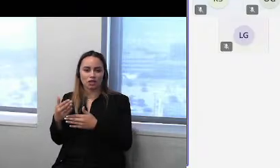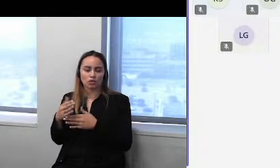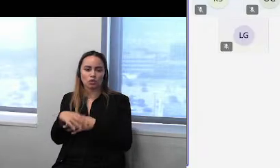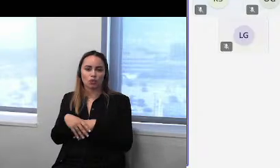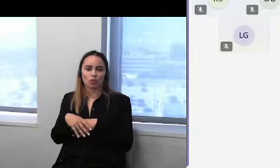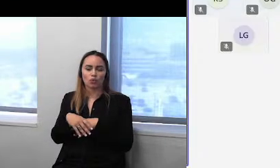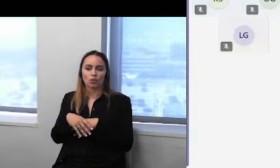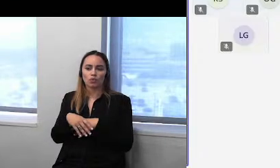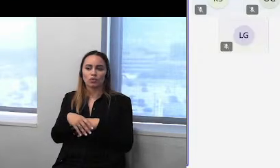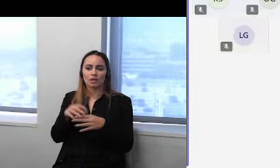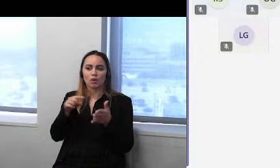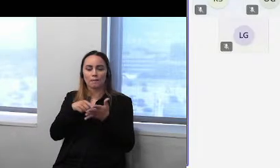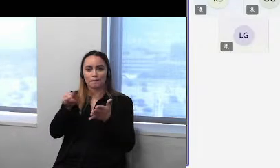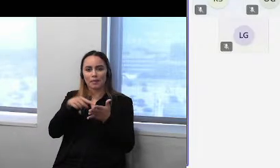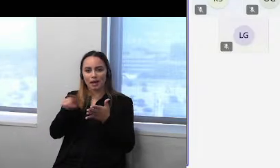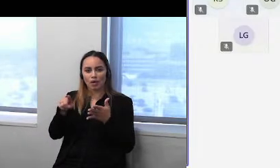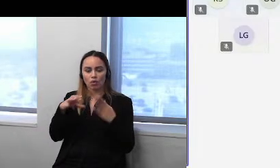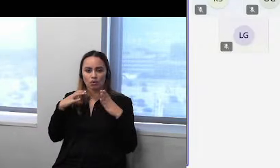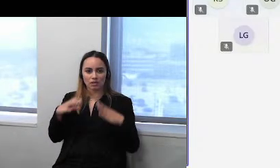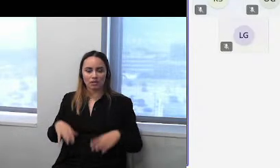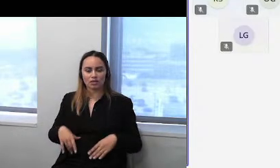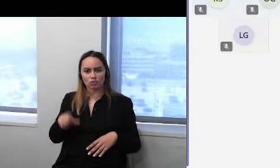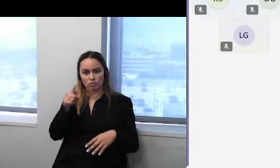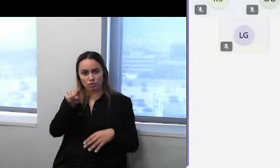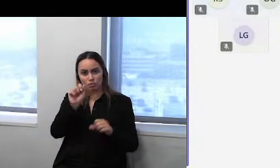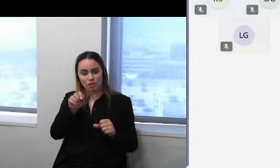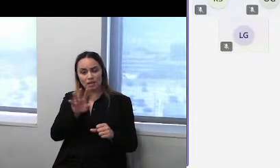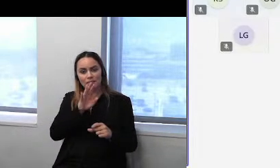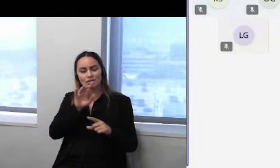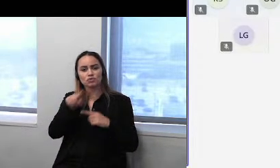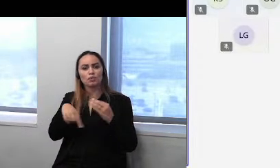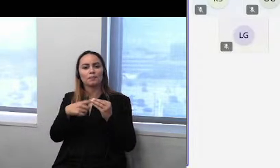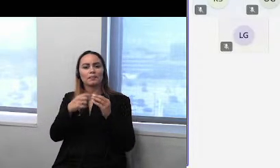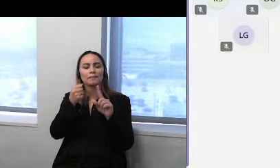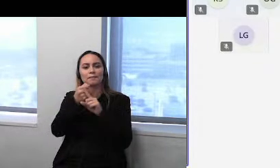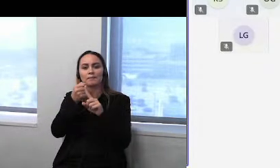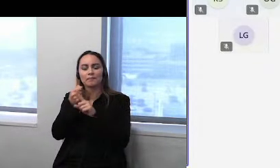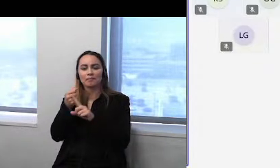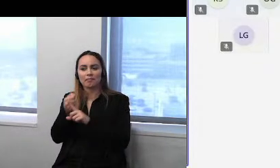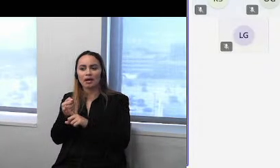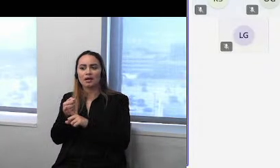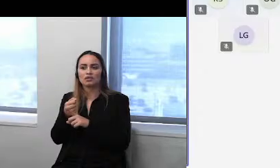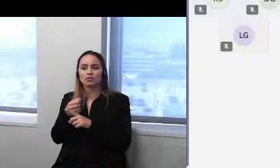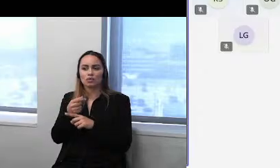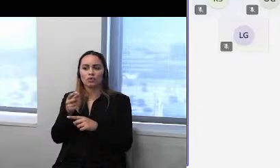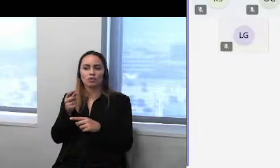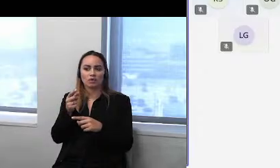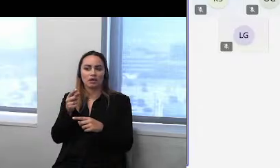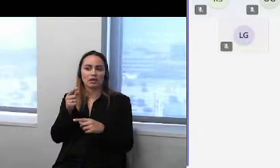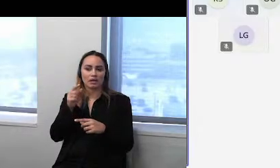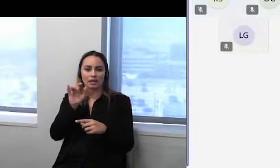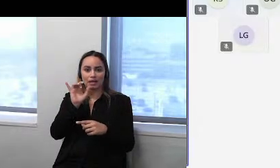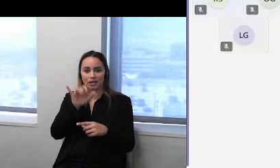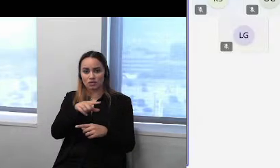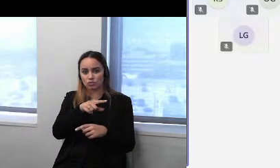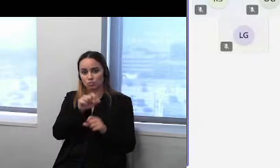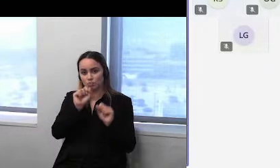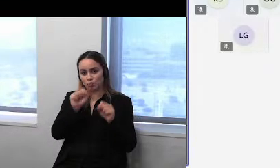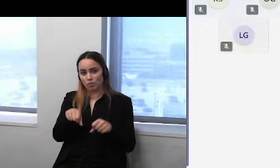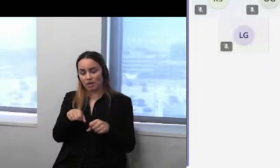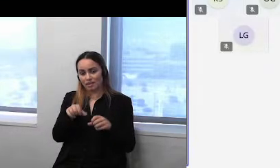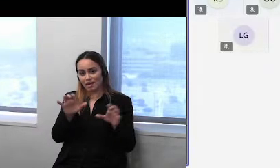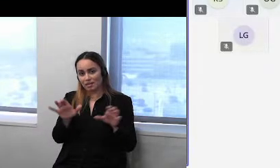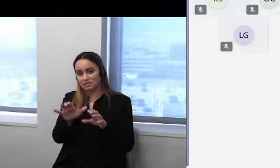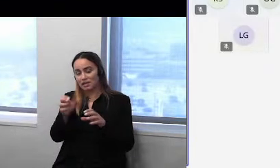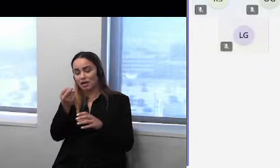impact of that stay of the proceedings in terms of what does that do to your operations, the impact of that?